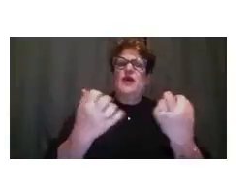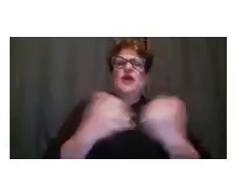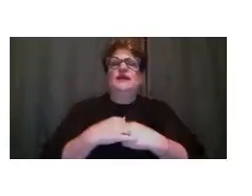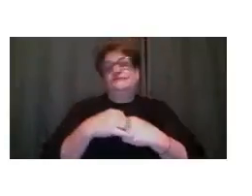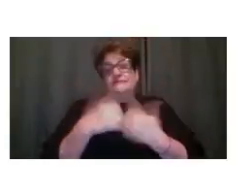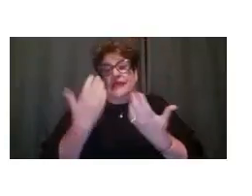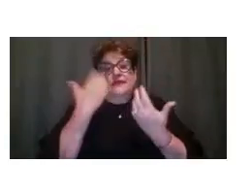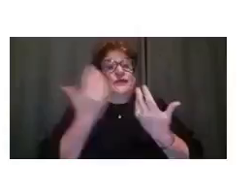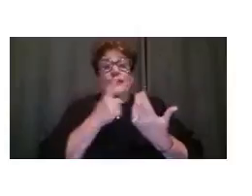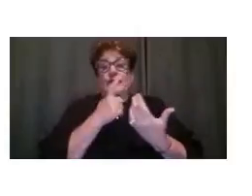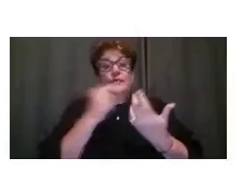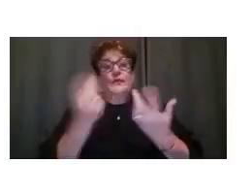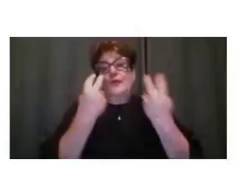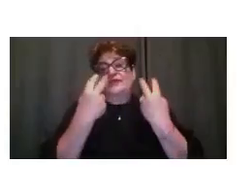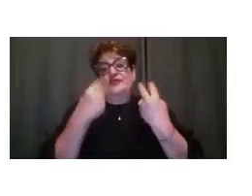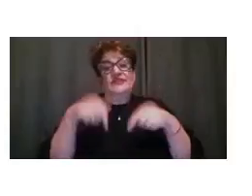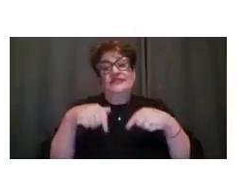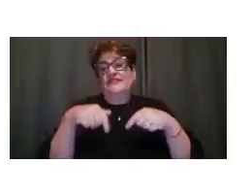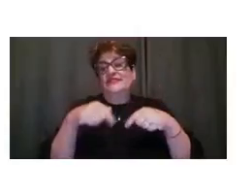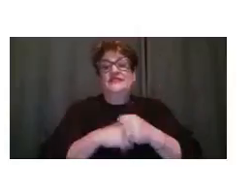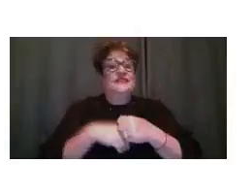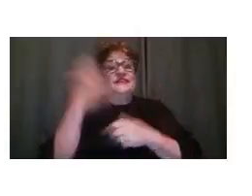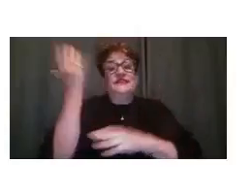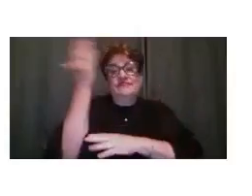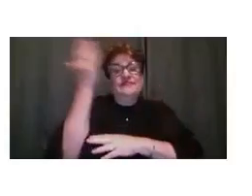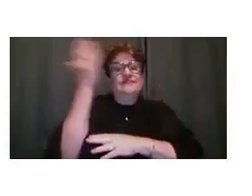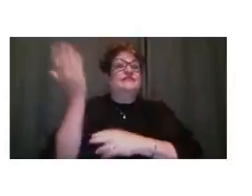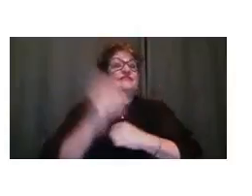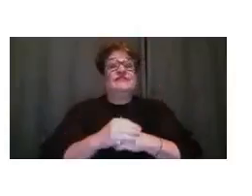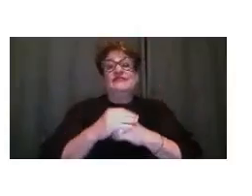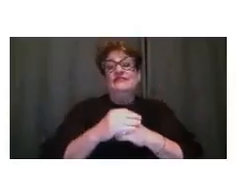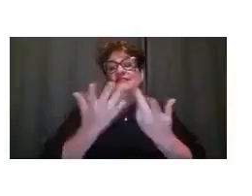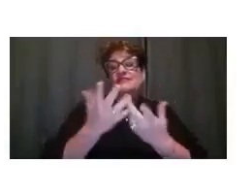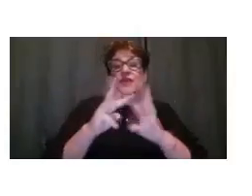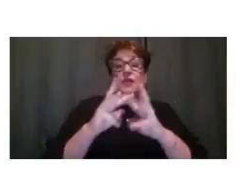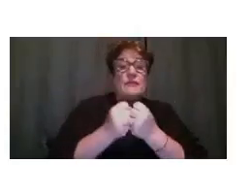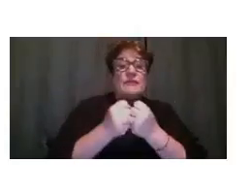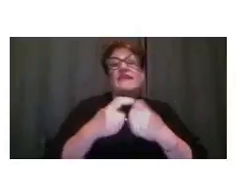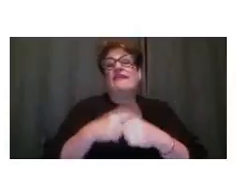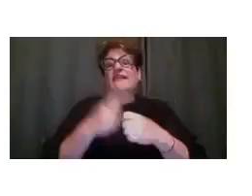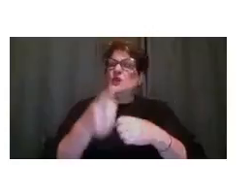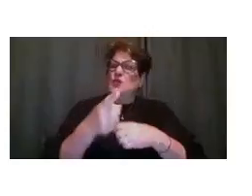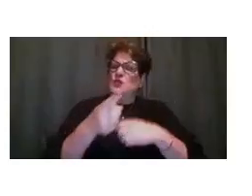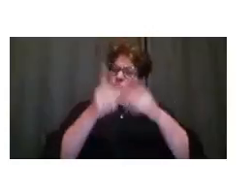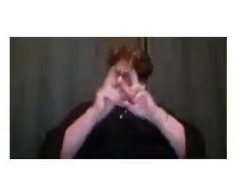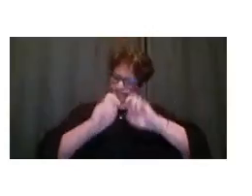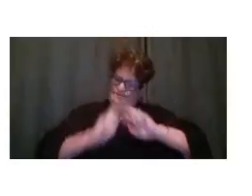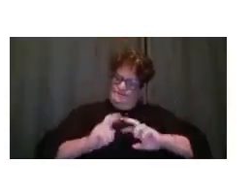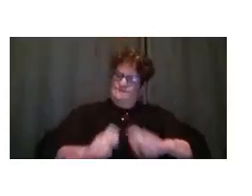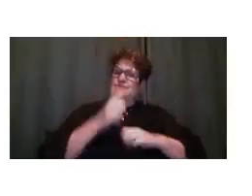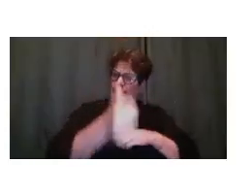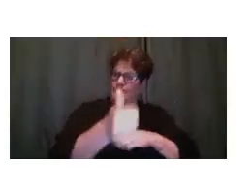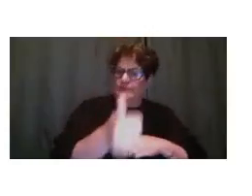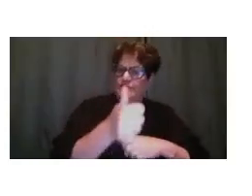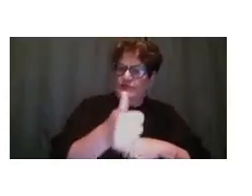our webinar, to really look inside yourself.